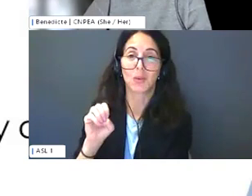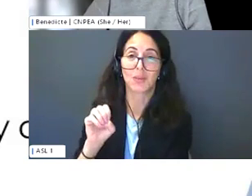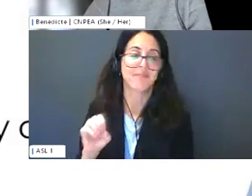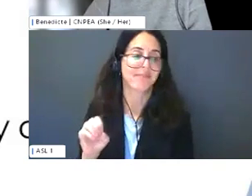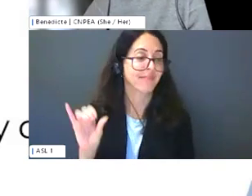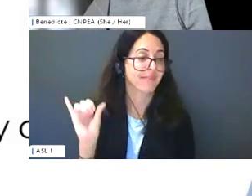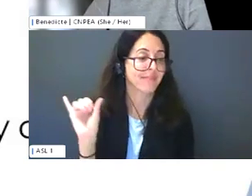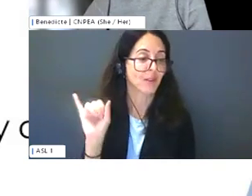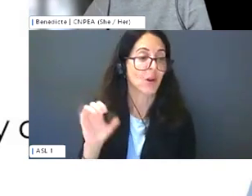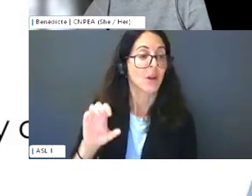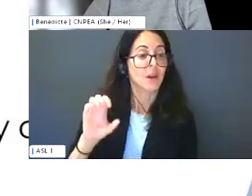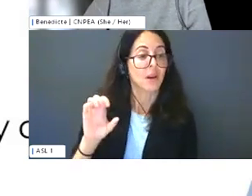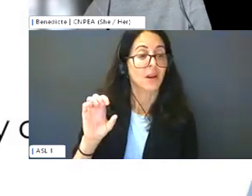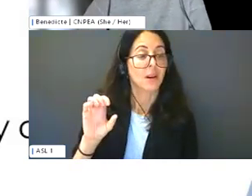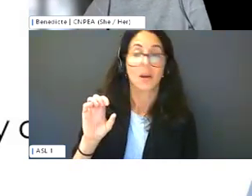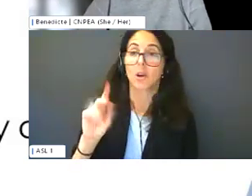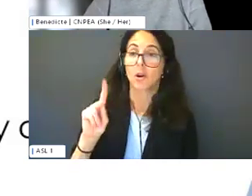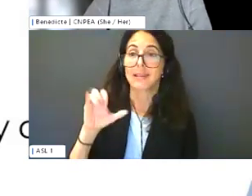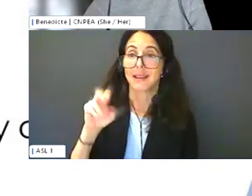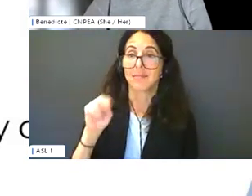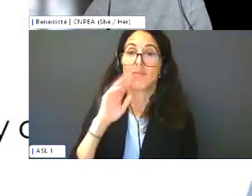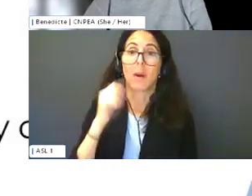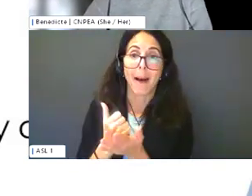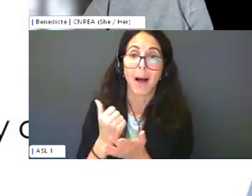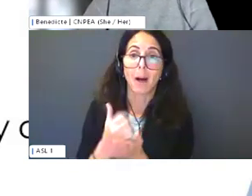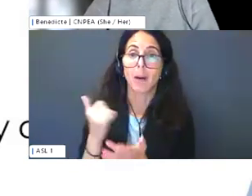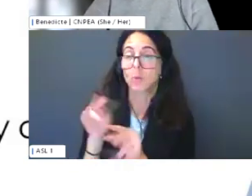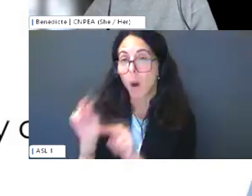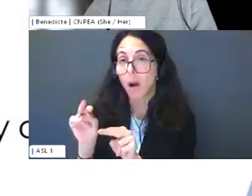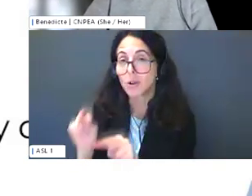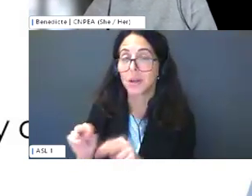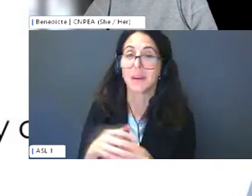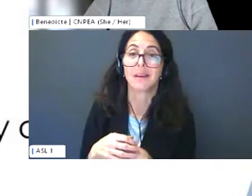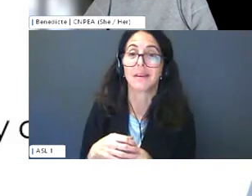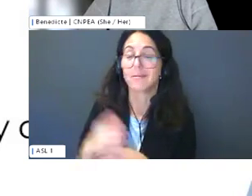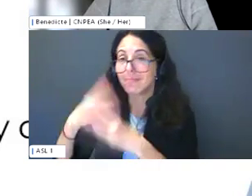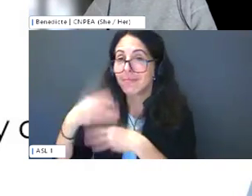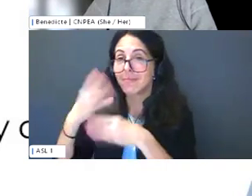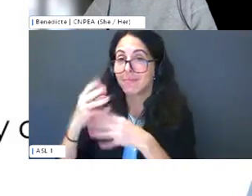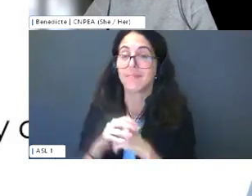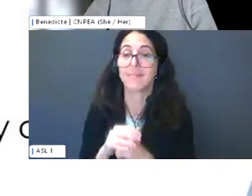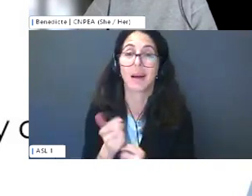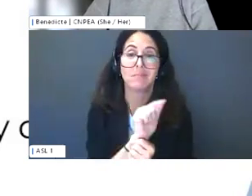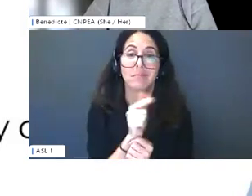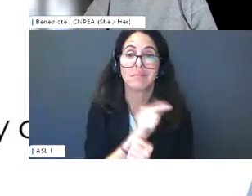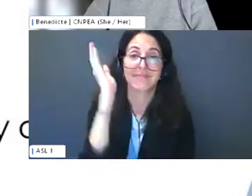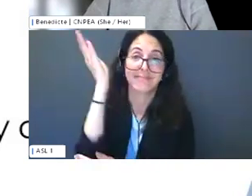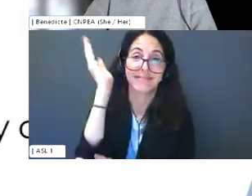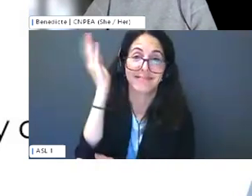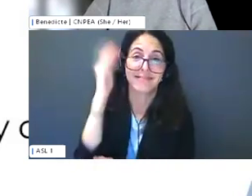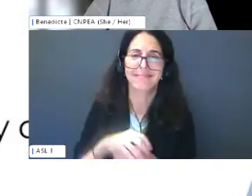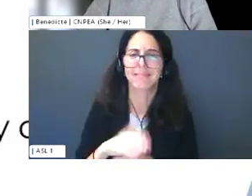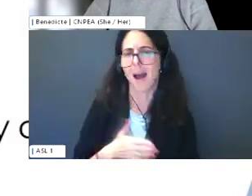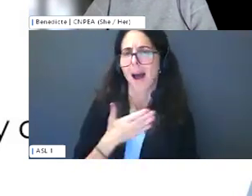I mentioned, and will be helping during the session, monitoring Q&A as well as the chat box. So we're so pleased to be able